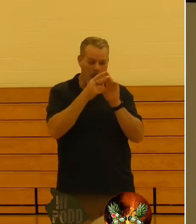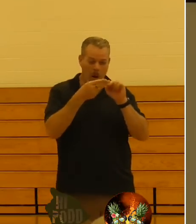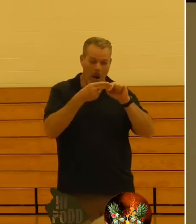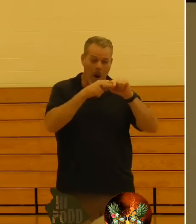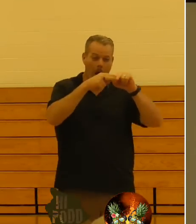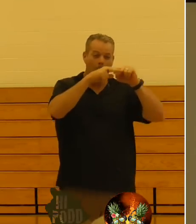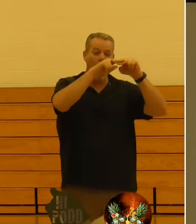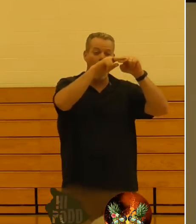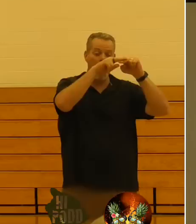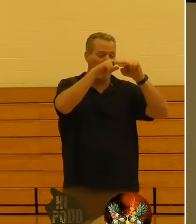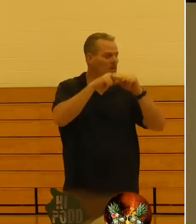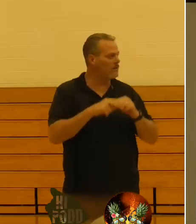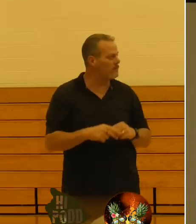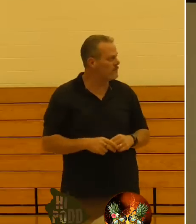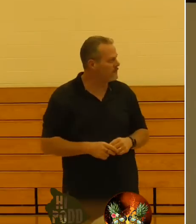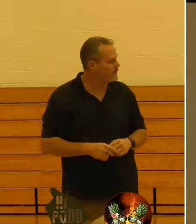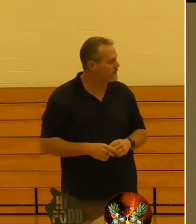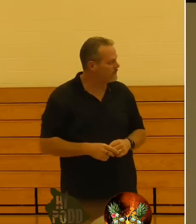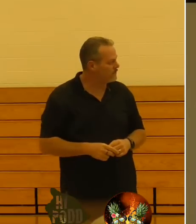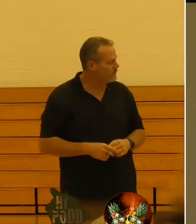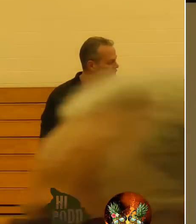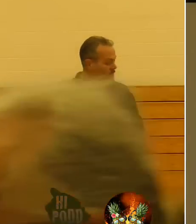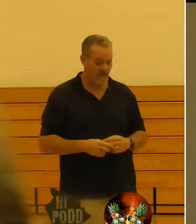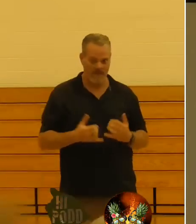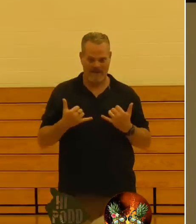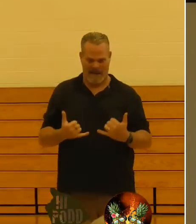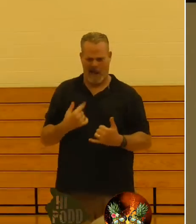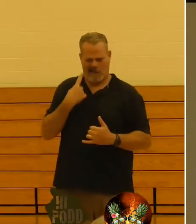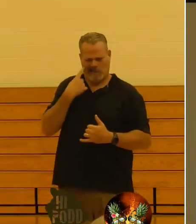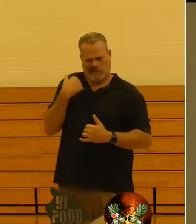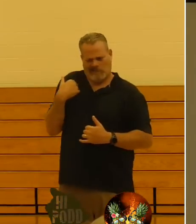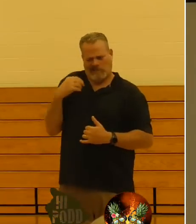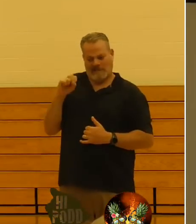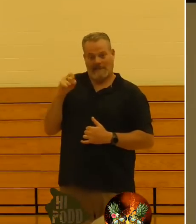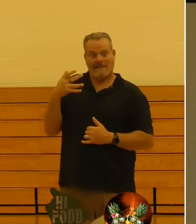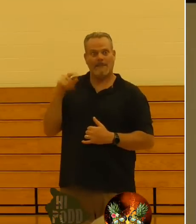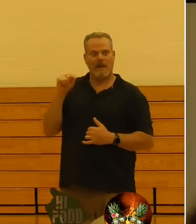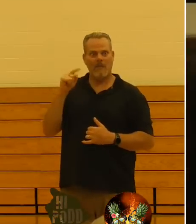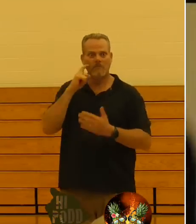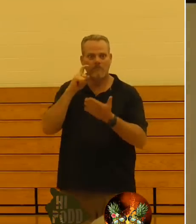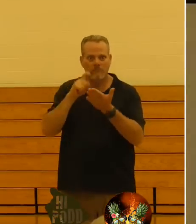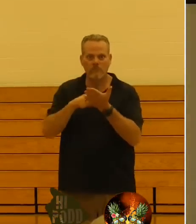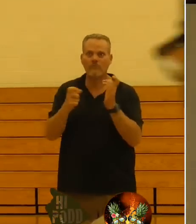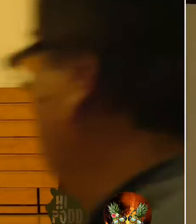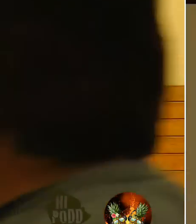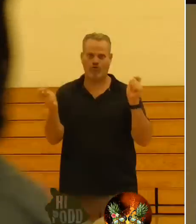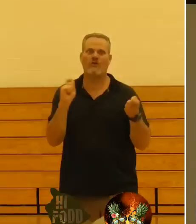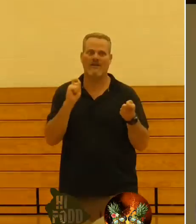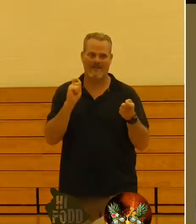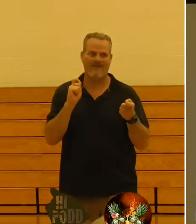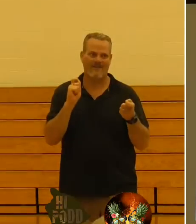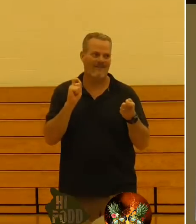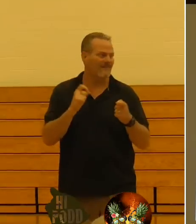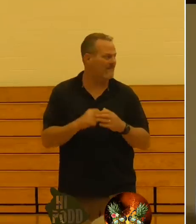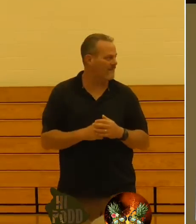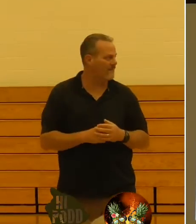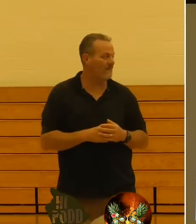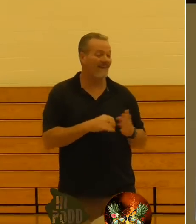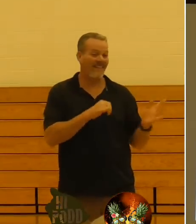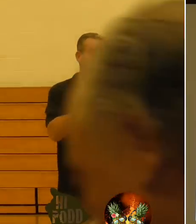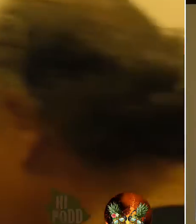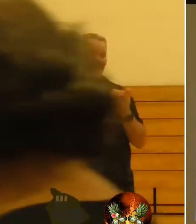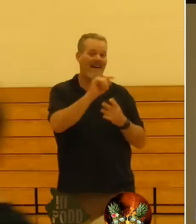to look over here in September and note that change. This is a tilt